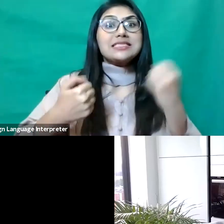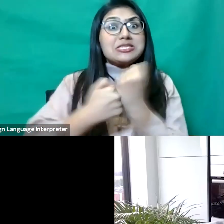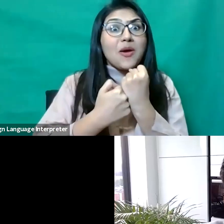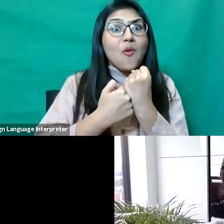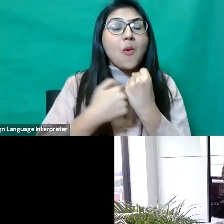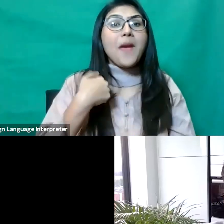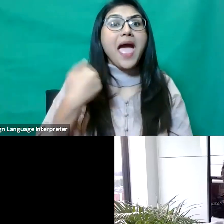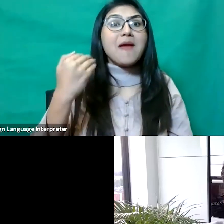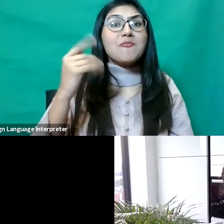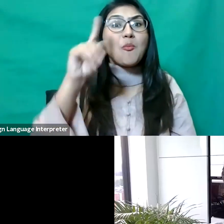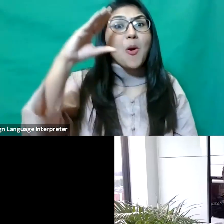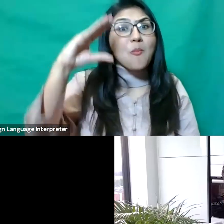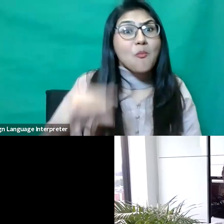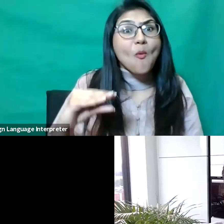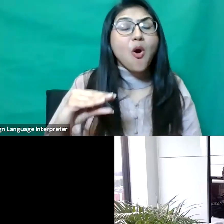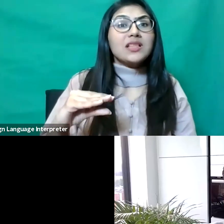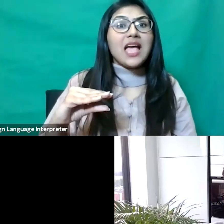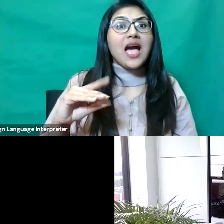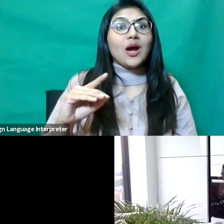primary school, all the way to college,